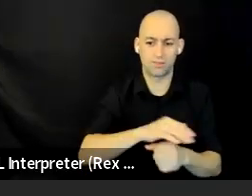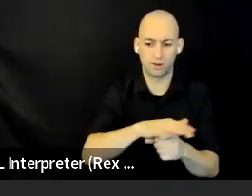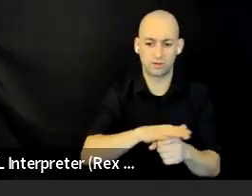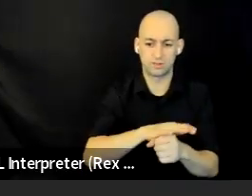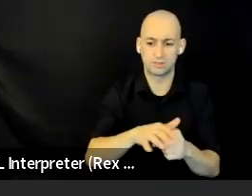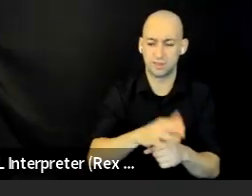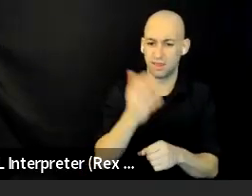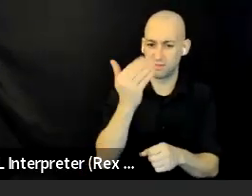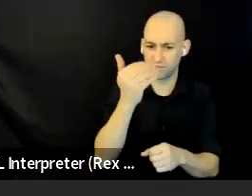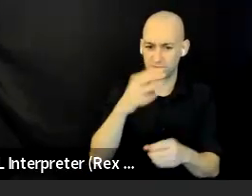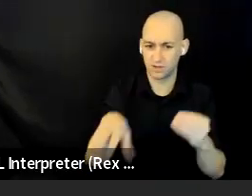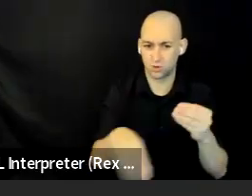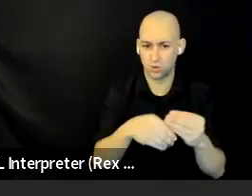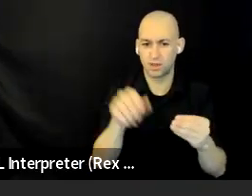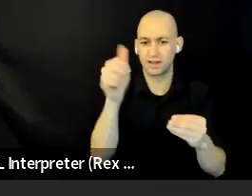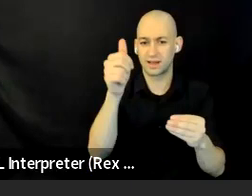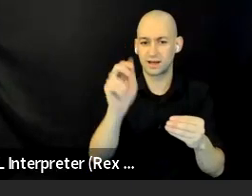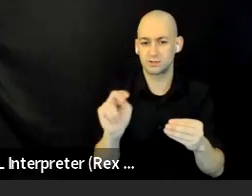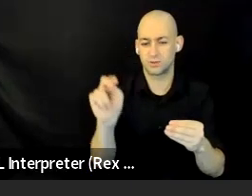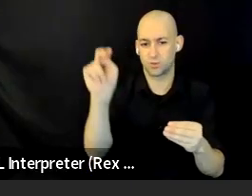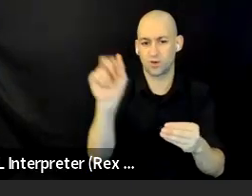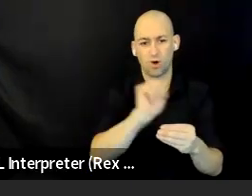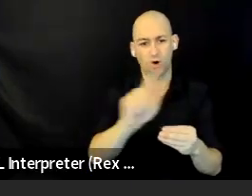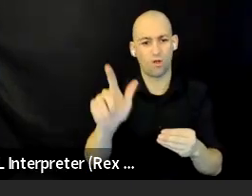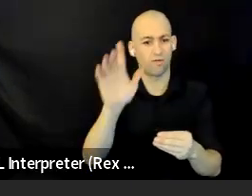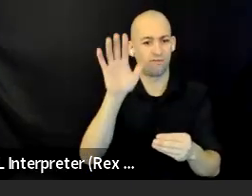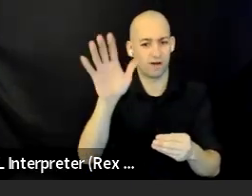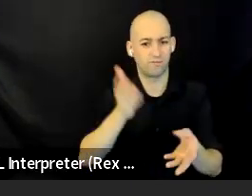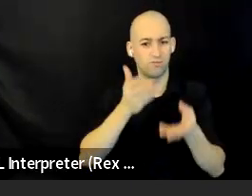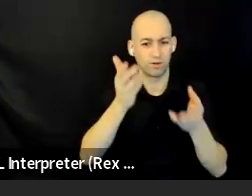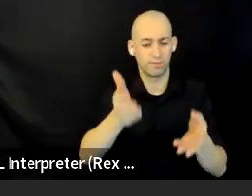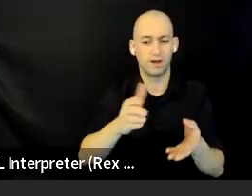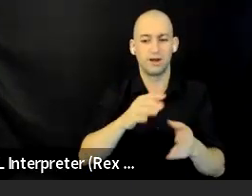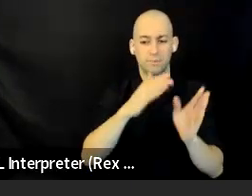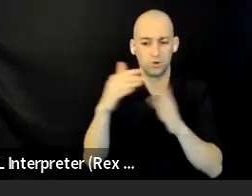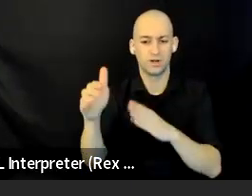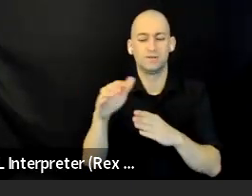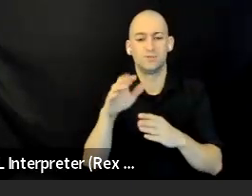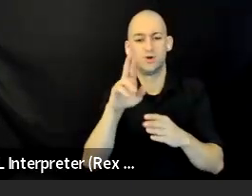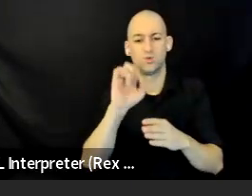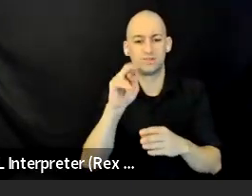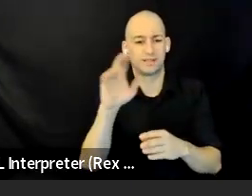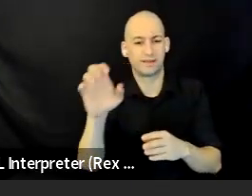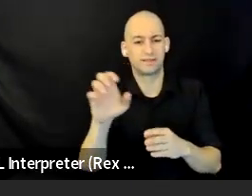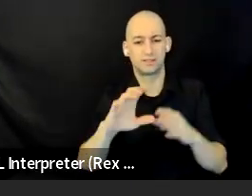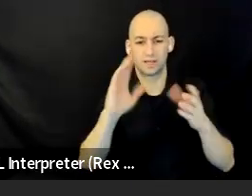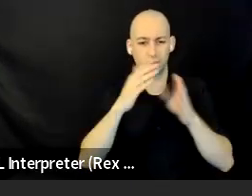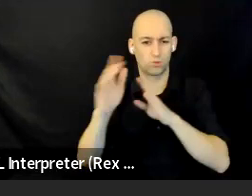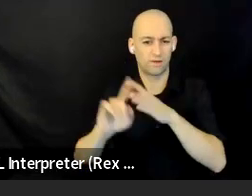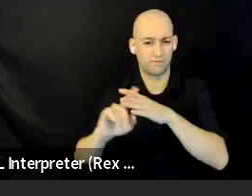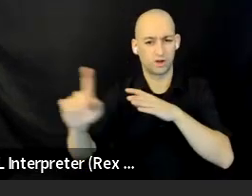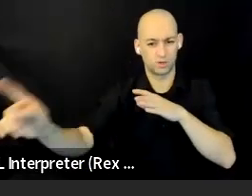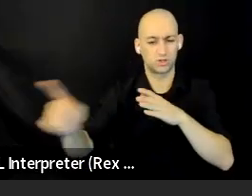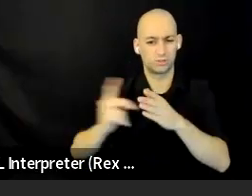10 are located in the North, including all 5 recommended community resilience emergency evacuation related projects. Now I'm